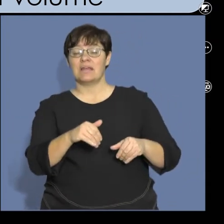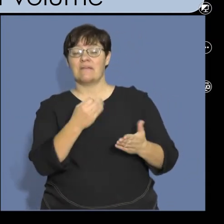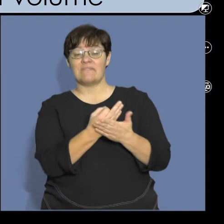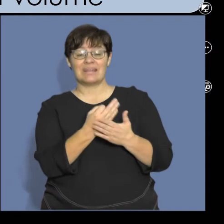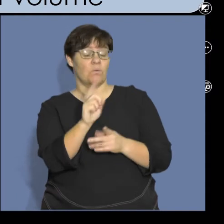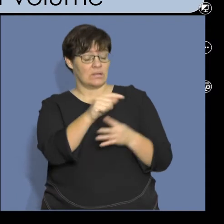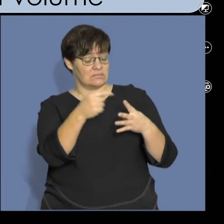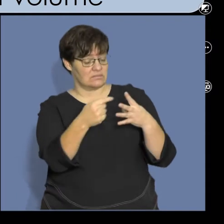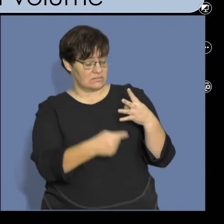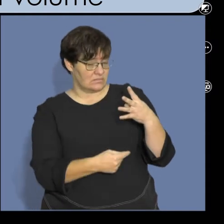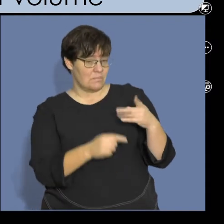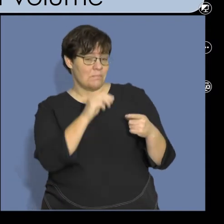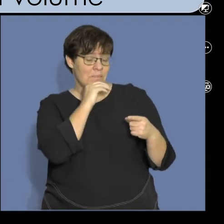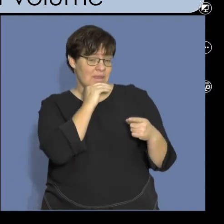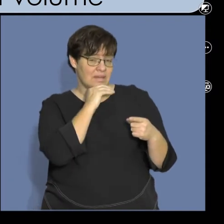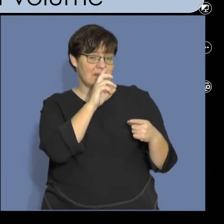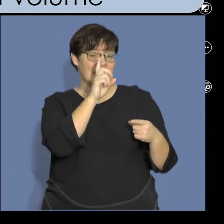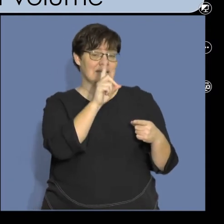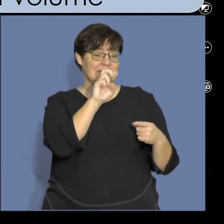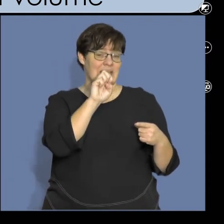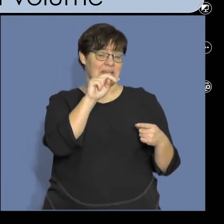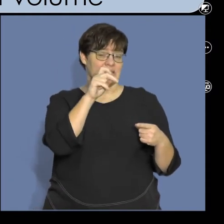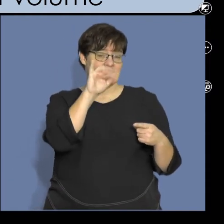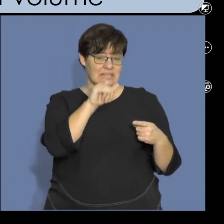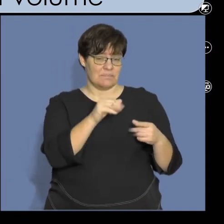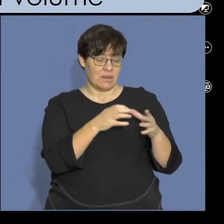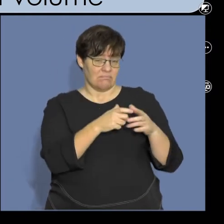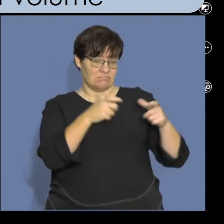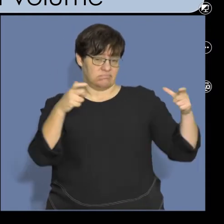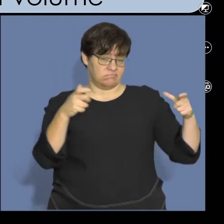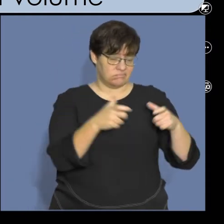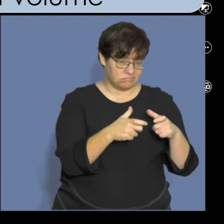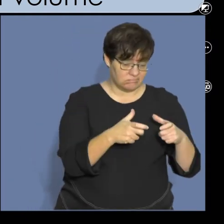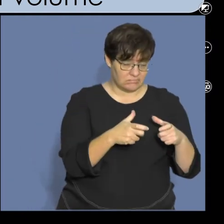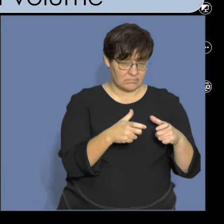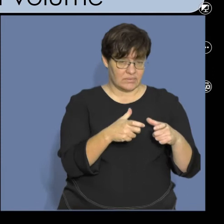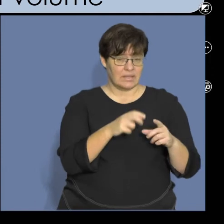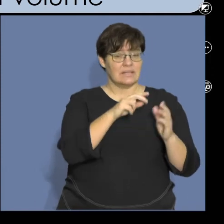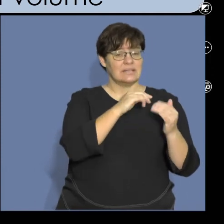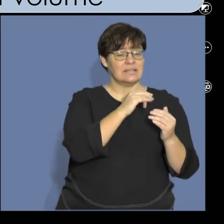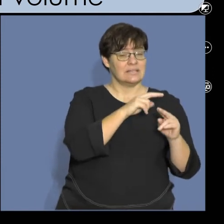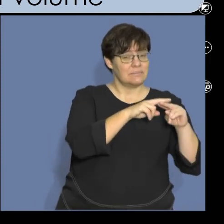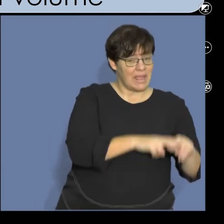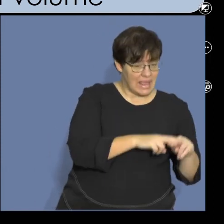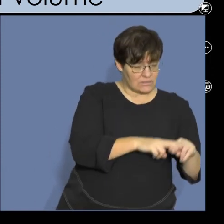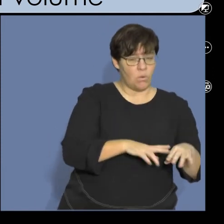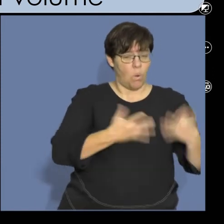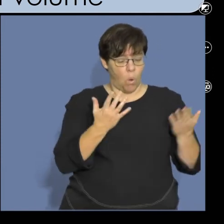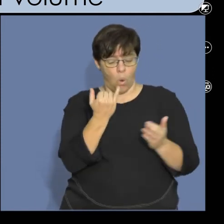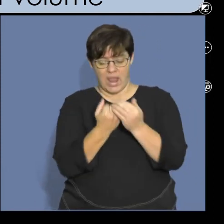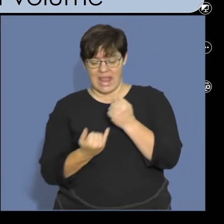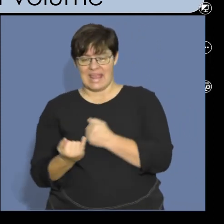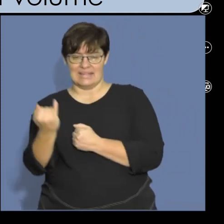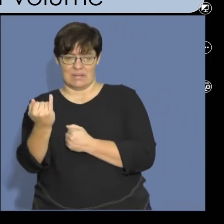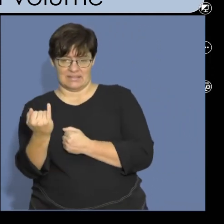either density dependent or density independent. So